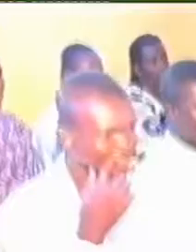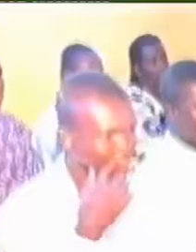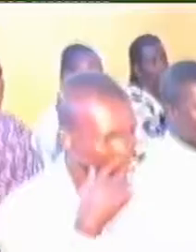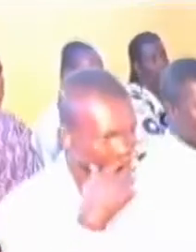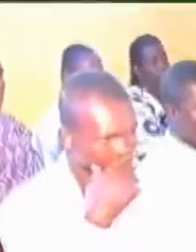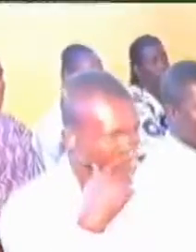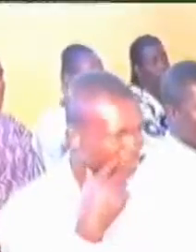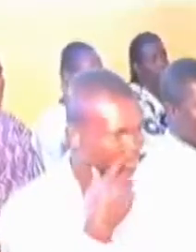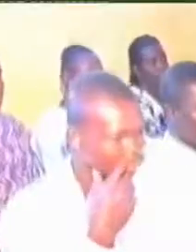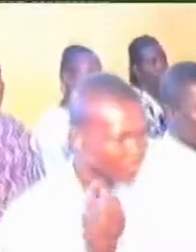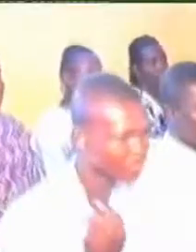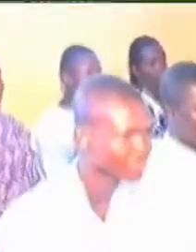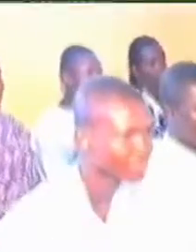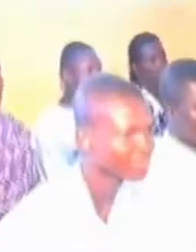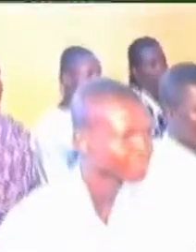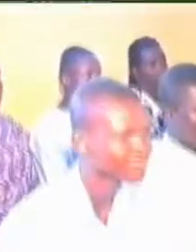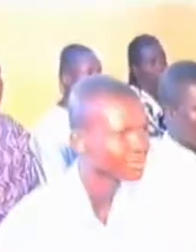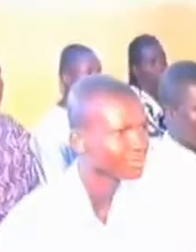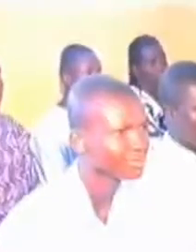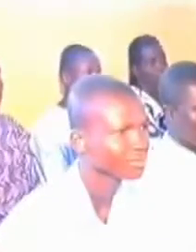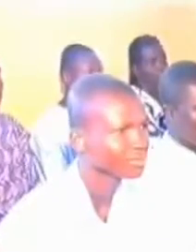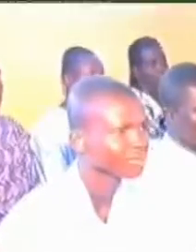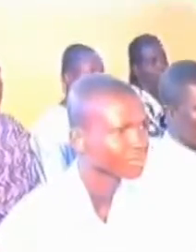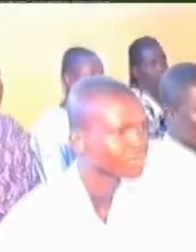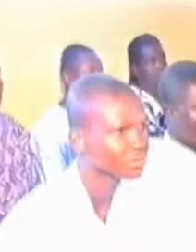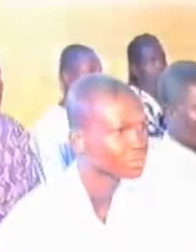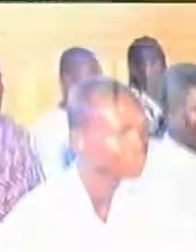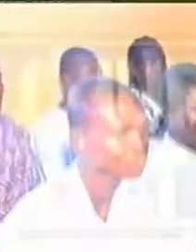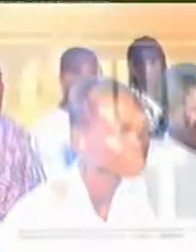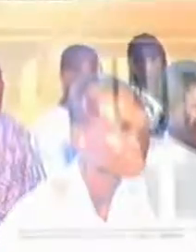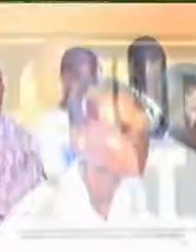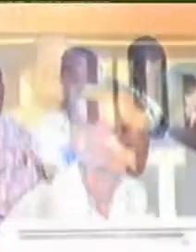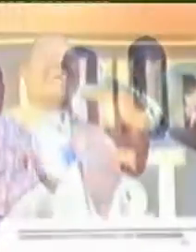dear ba could be na mehuno. Or trinini, ya wo yango po apono,